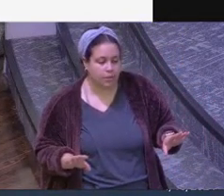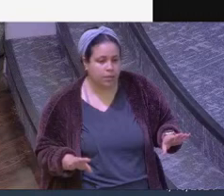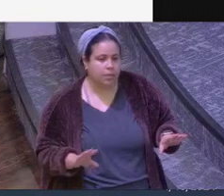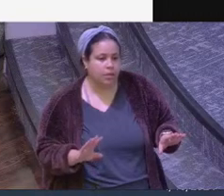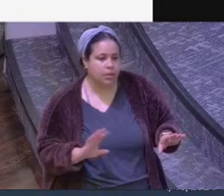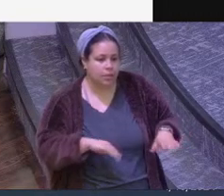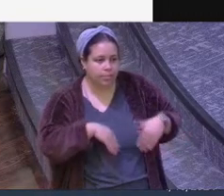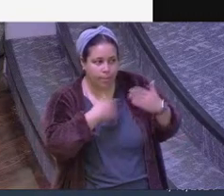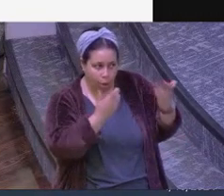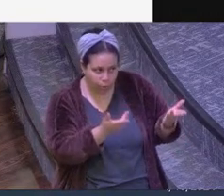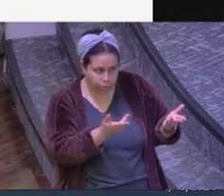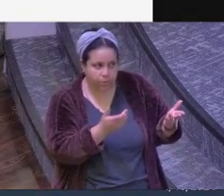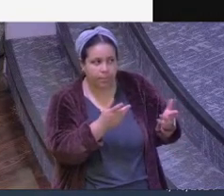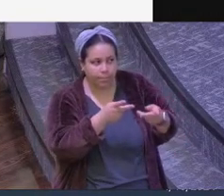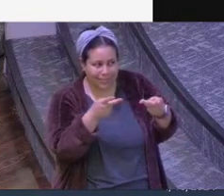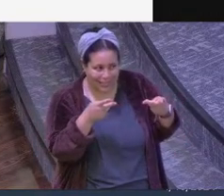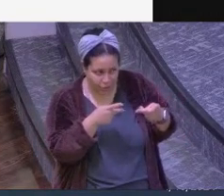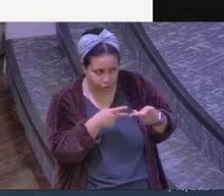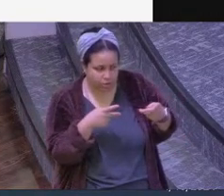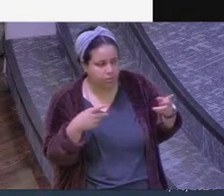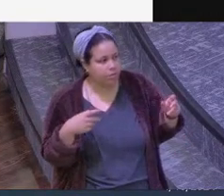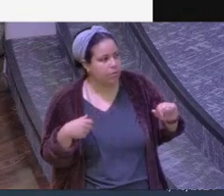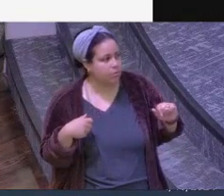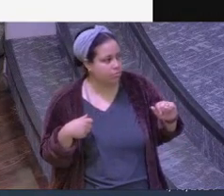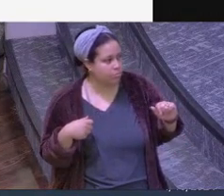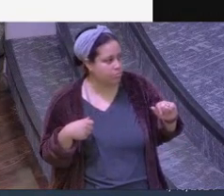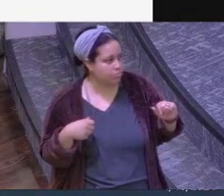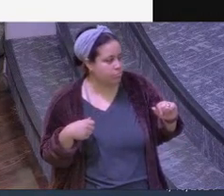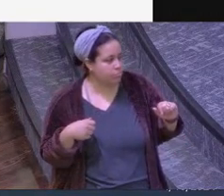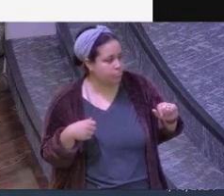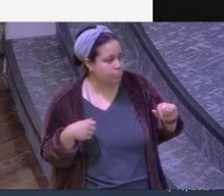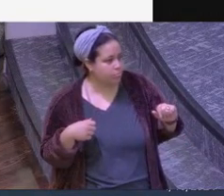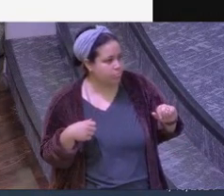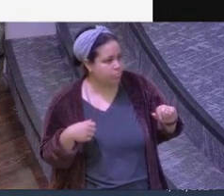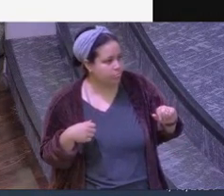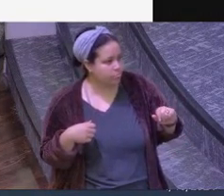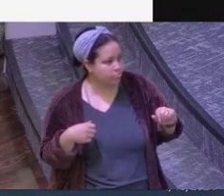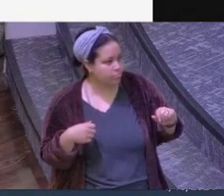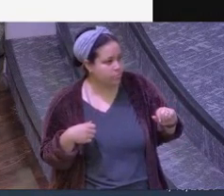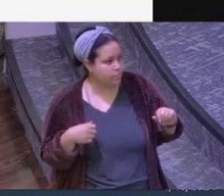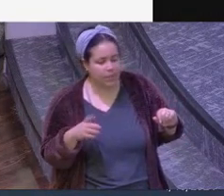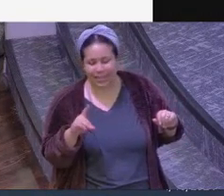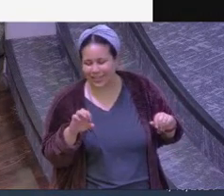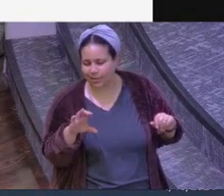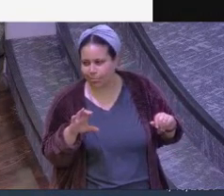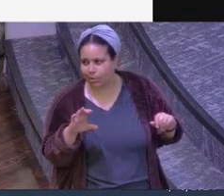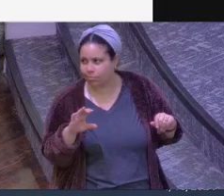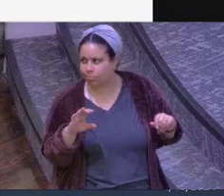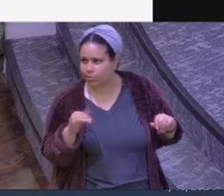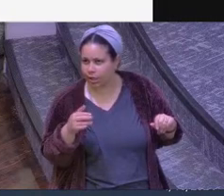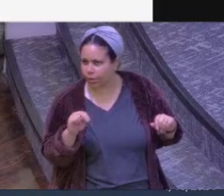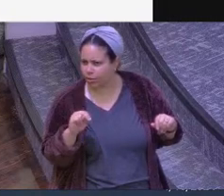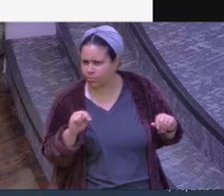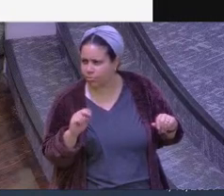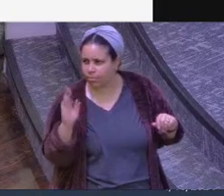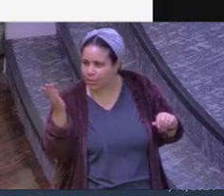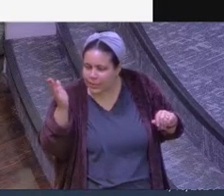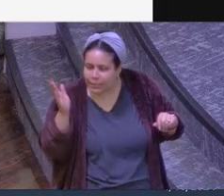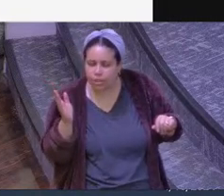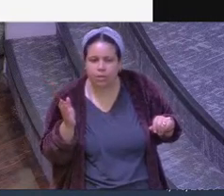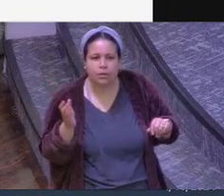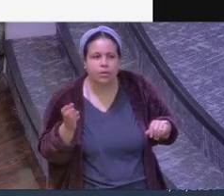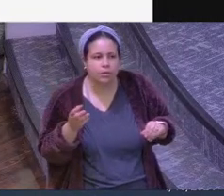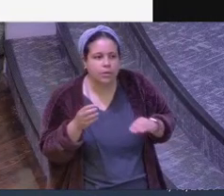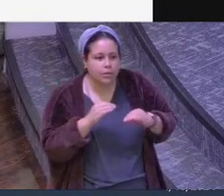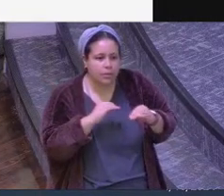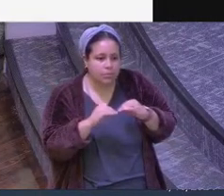Center. I think back in my months run together, December, January, we had a presentation from our maintenance department about